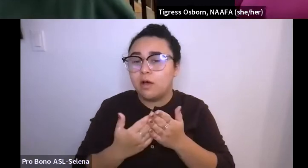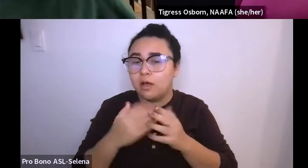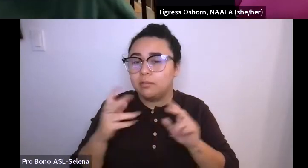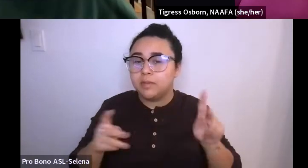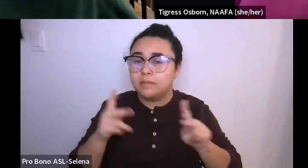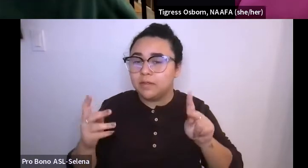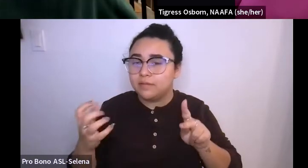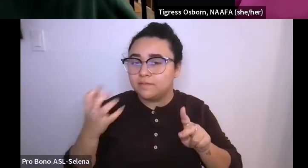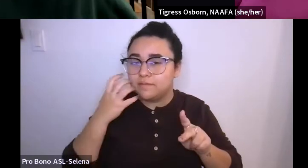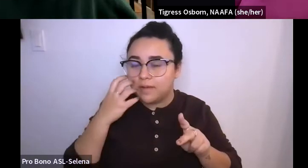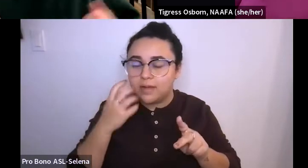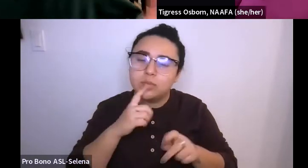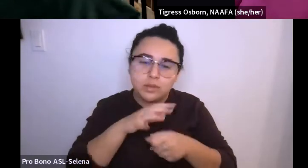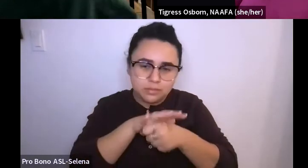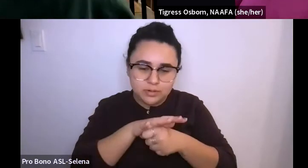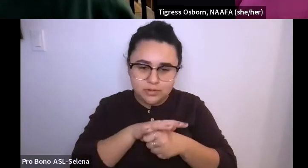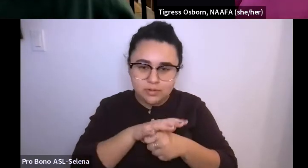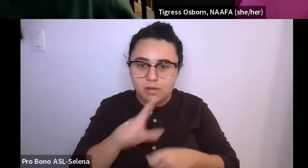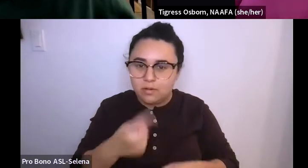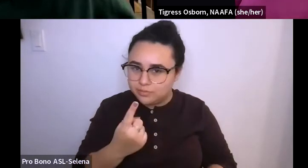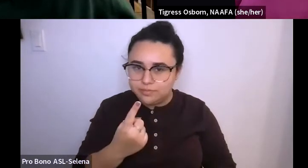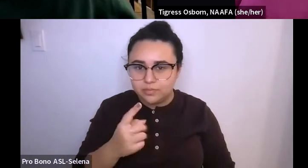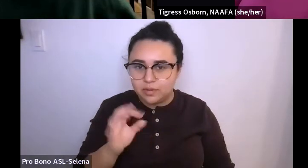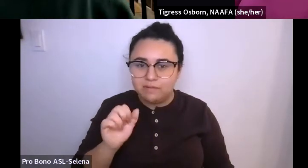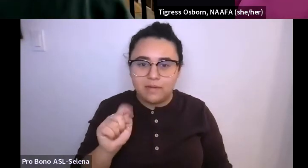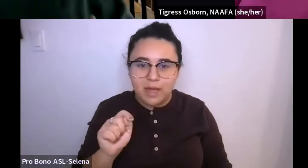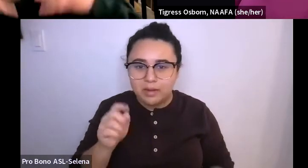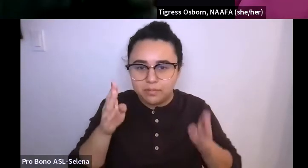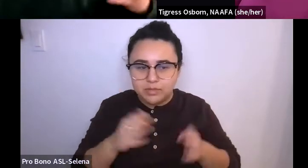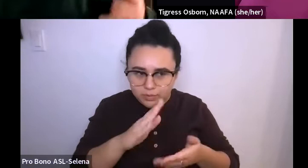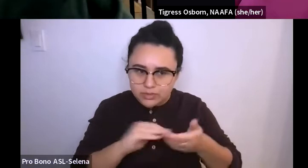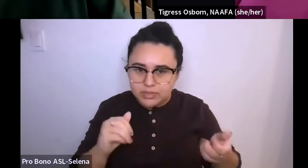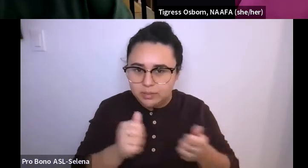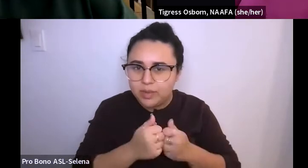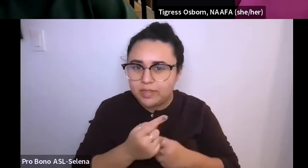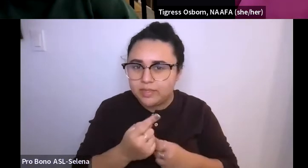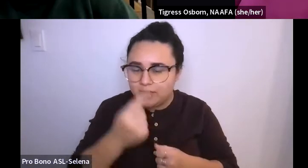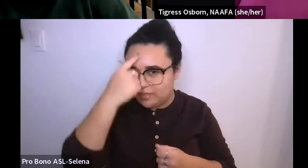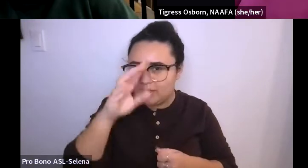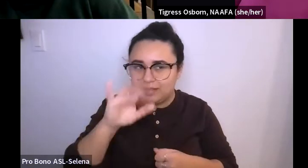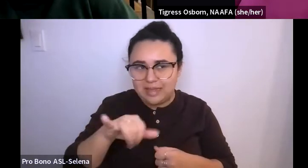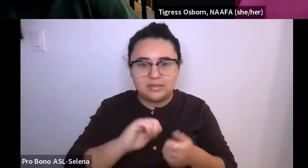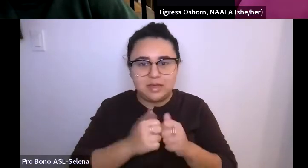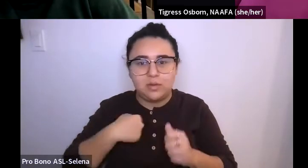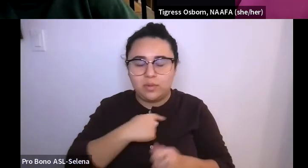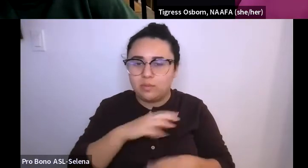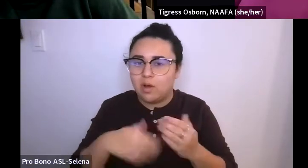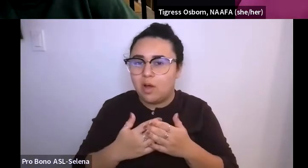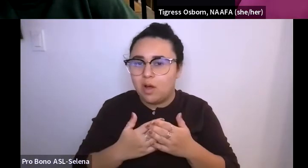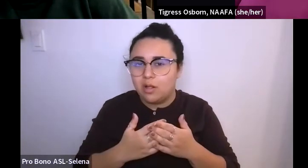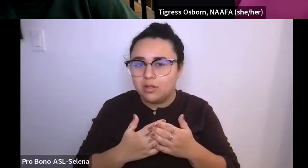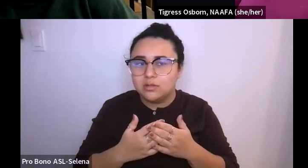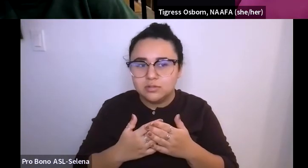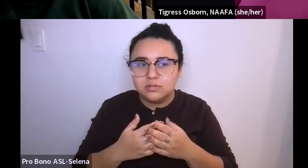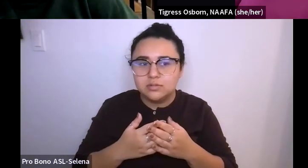pressure of being the only fat person he was ever going to sleep with, you know, because then he would just think that that's how we were all like in bed.